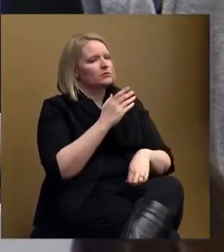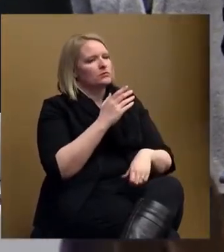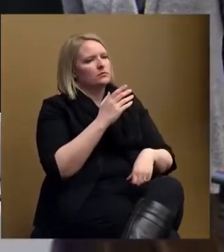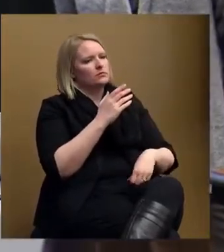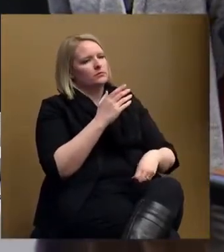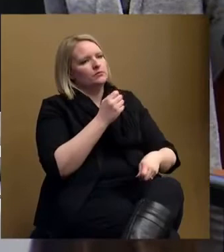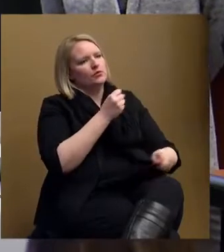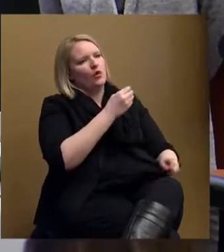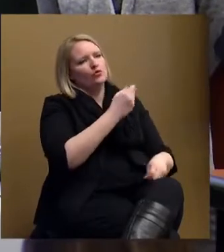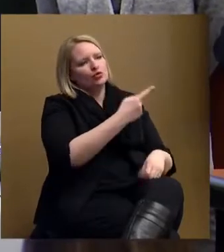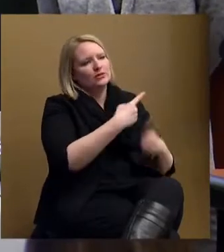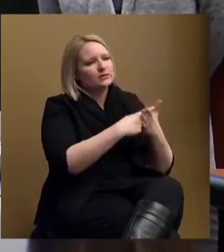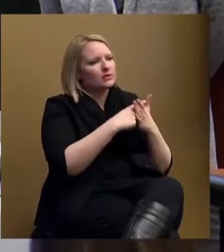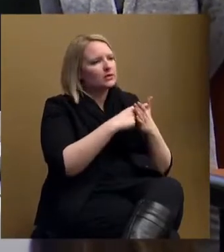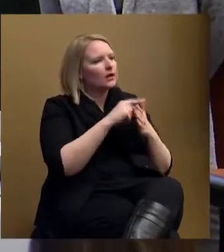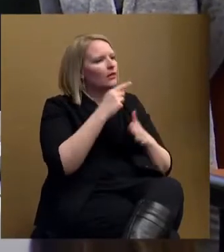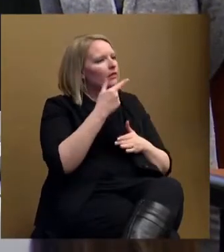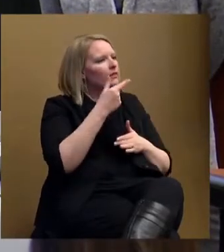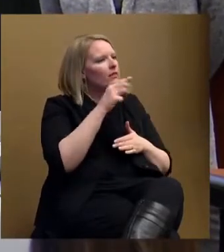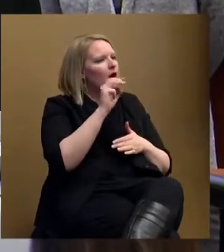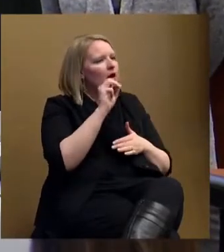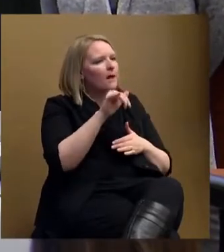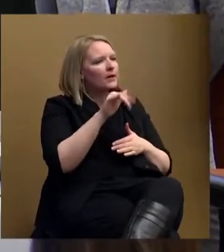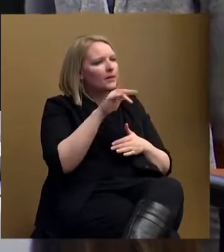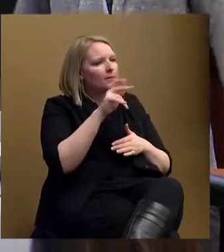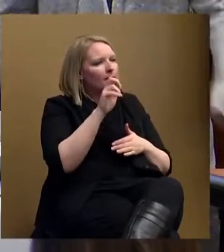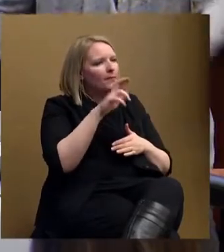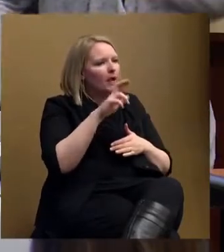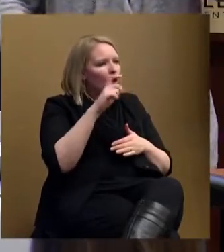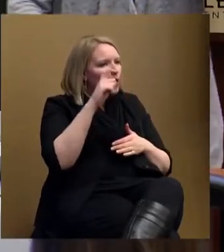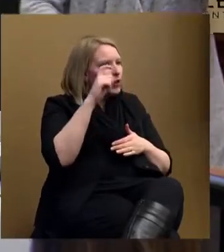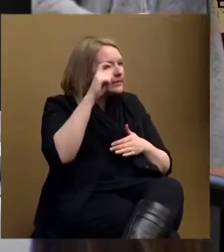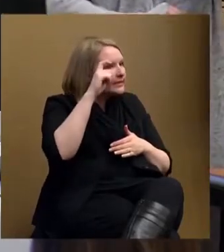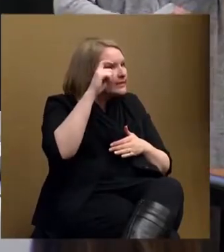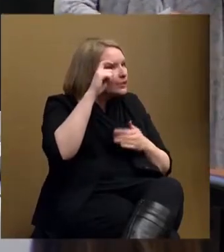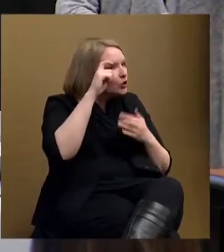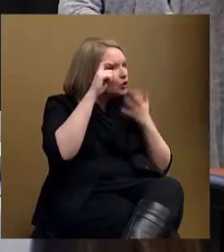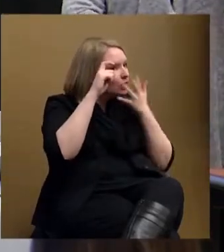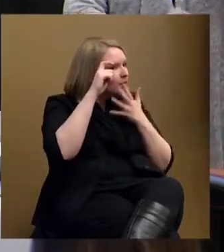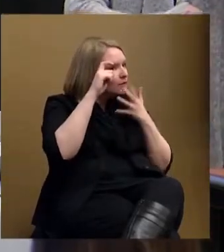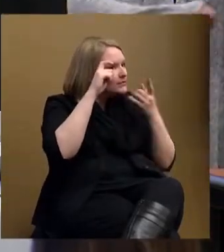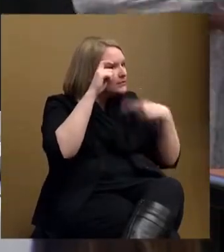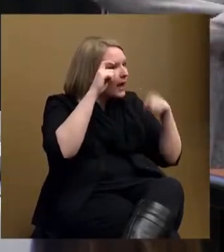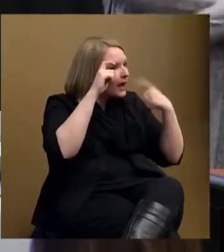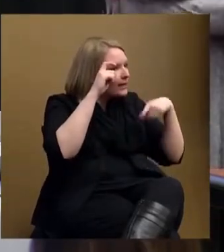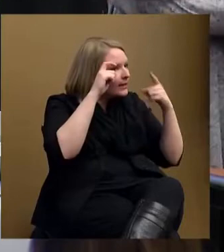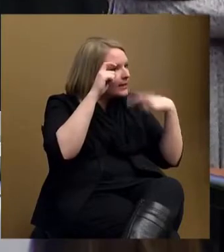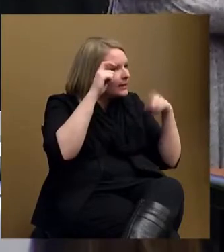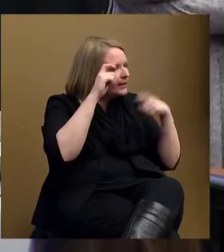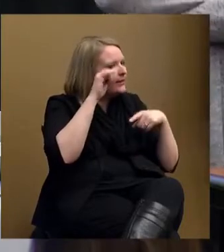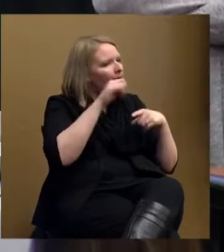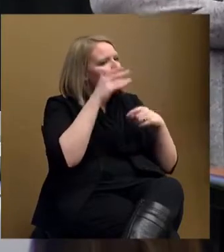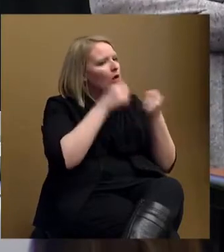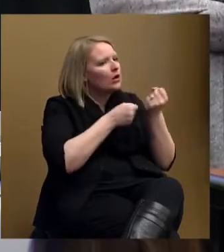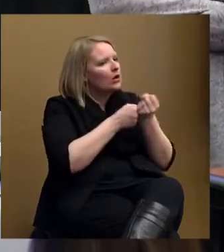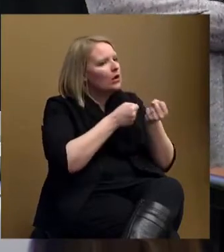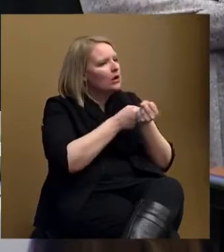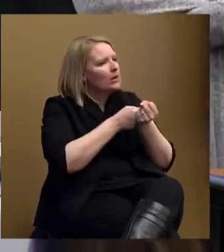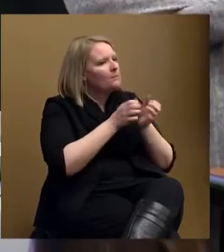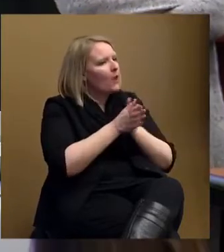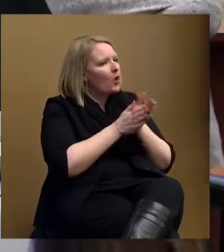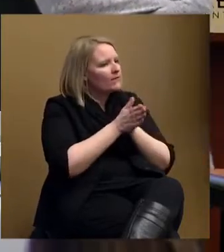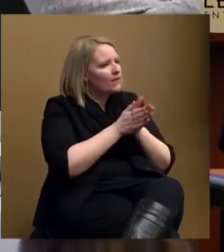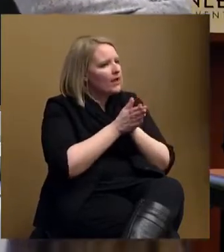that she talked about, like holding the gummy bear here and signing, because that's a motivator, that's a reinforcer, he's